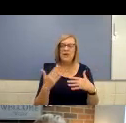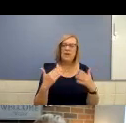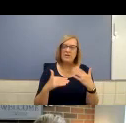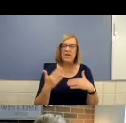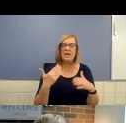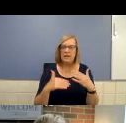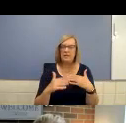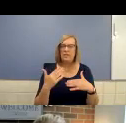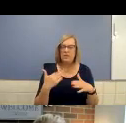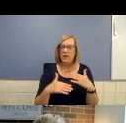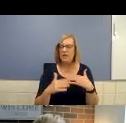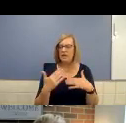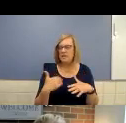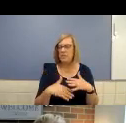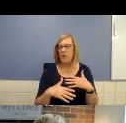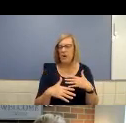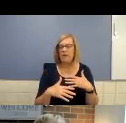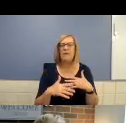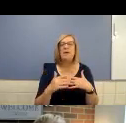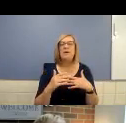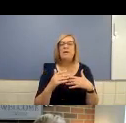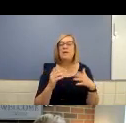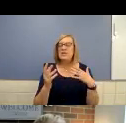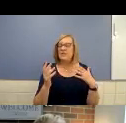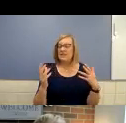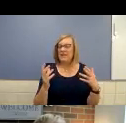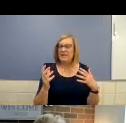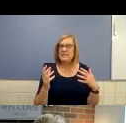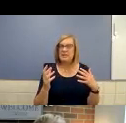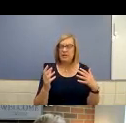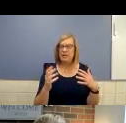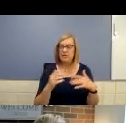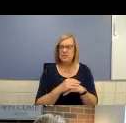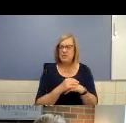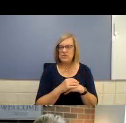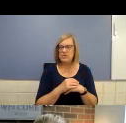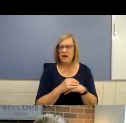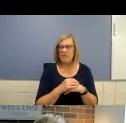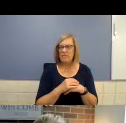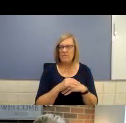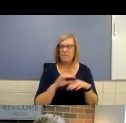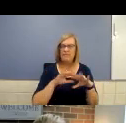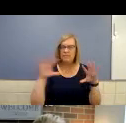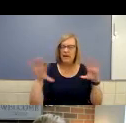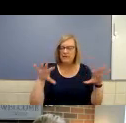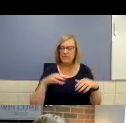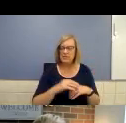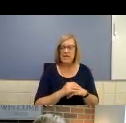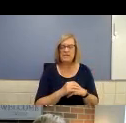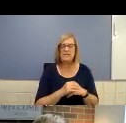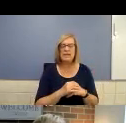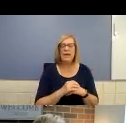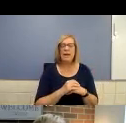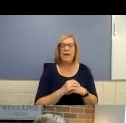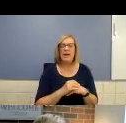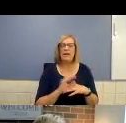that we are educating you in this program. They just have slightly different usages by different